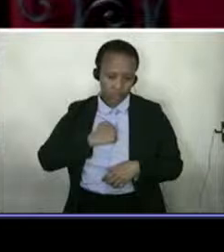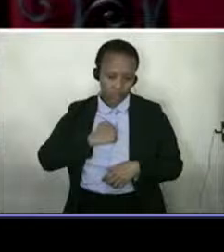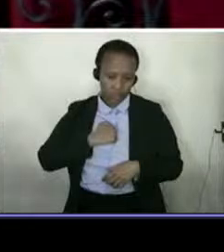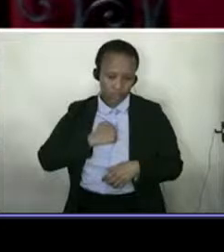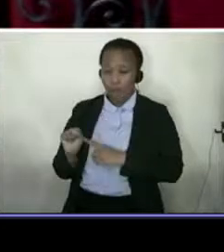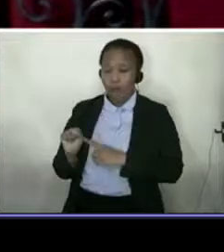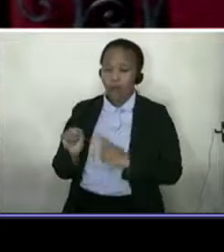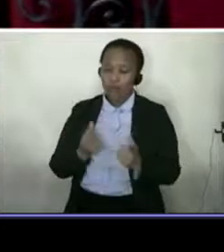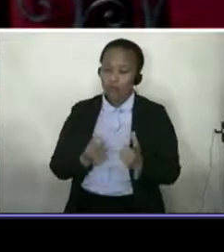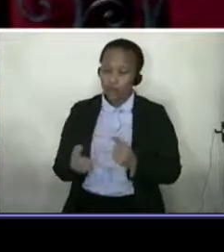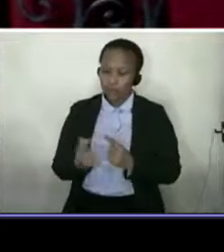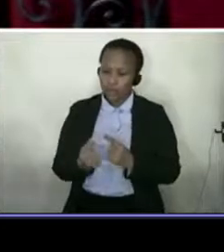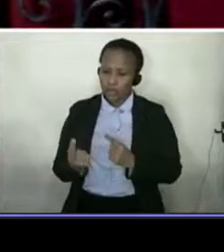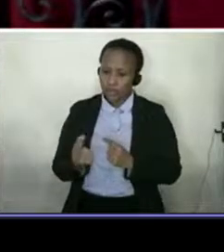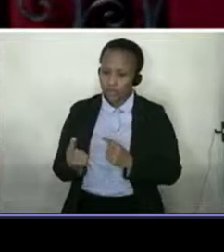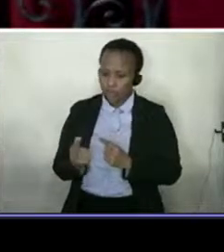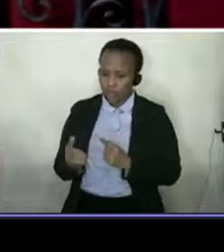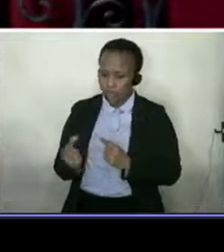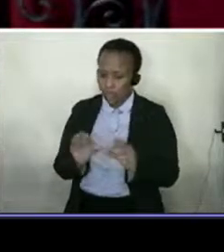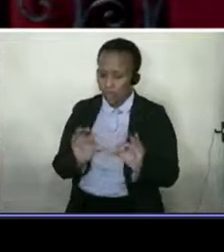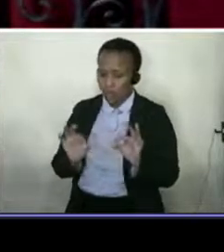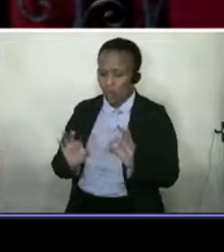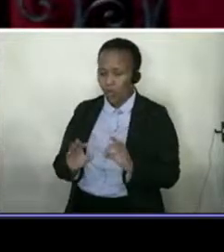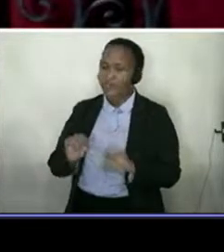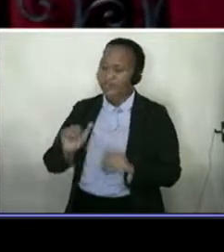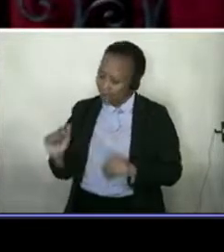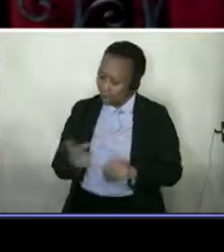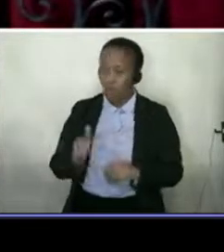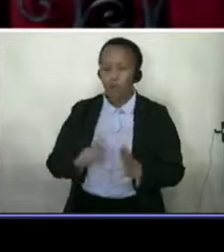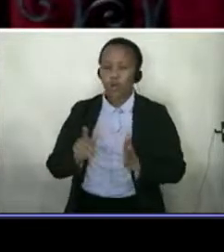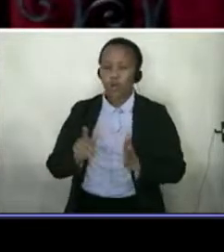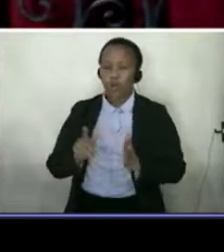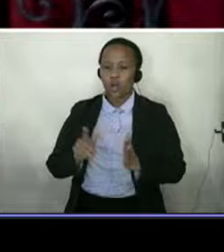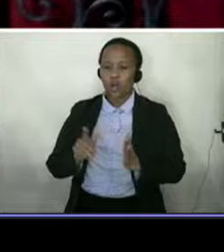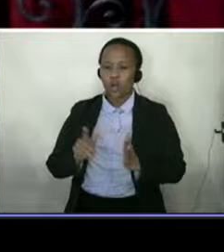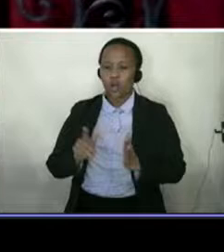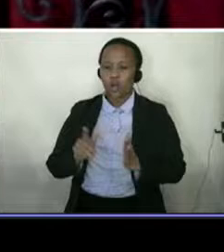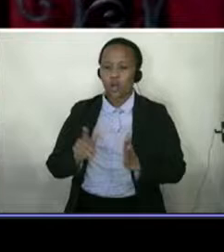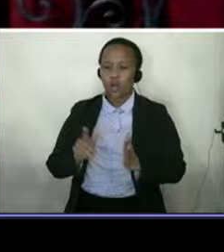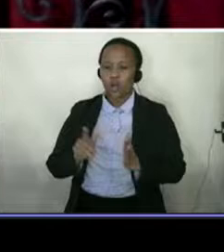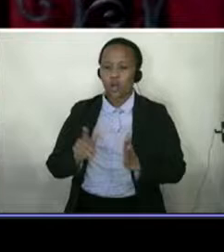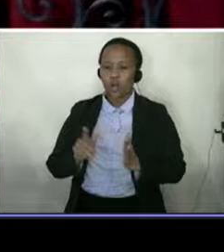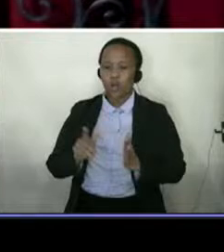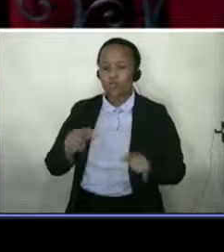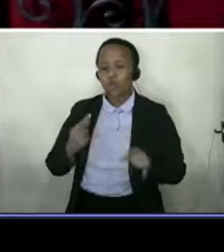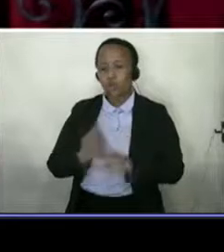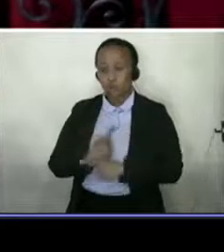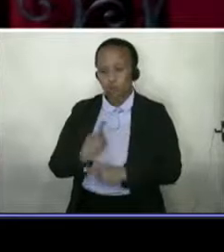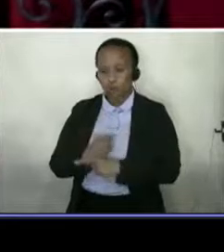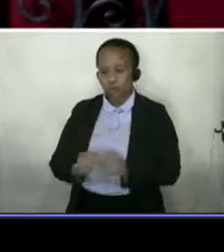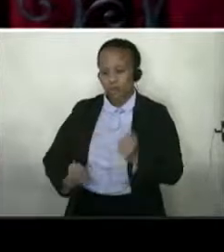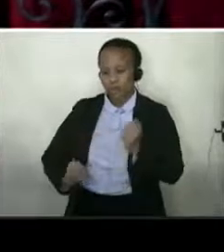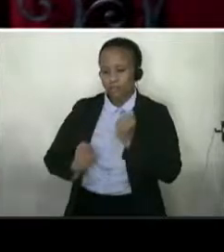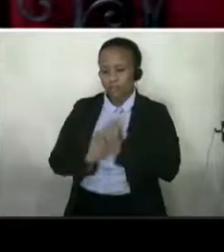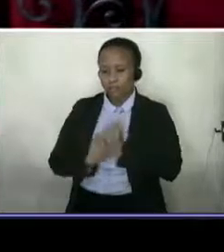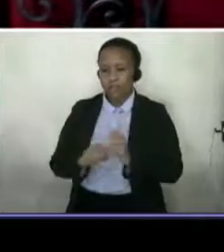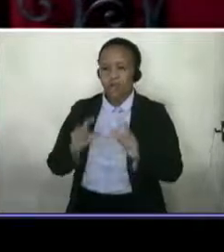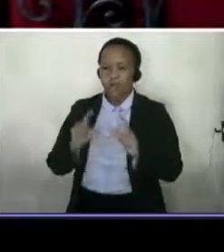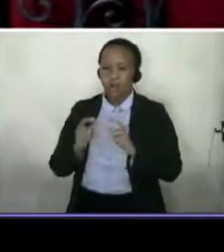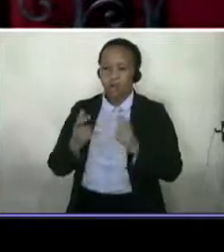matters objectively, and all our legislative staff for their expertise in supporting the committee. I thank you, Chairperson.